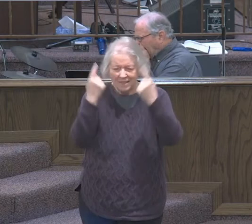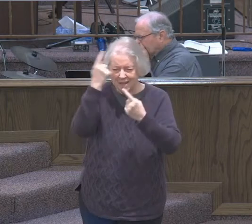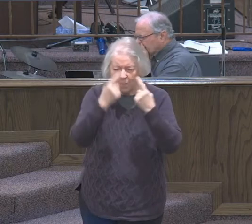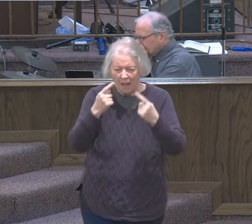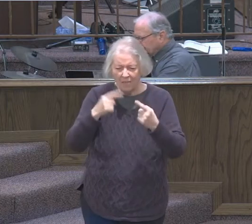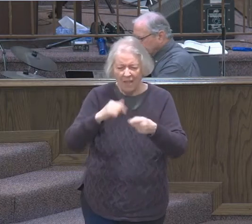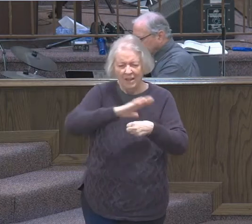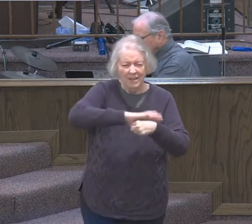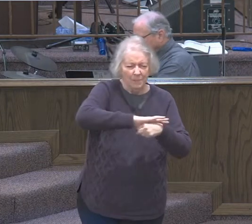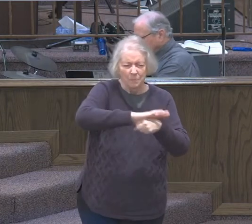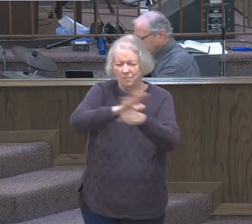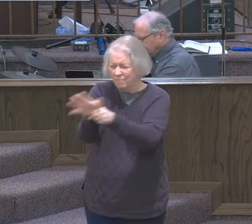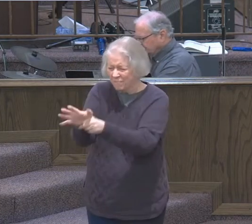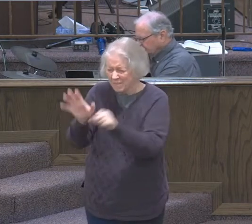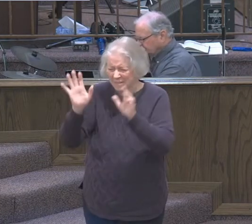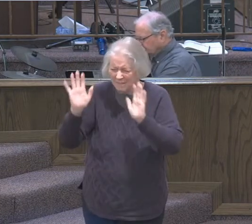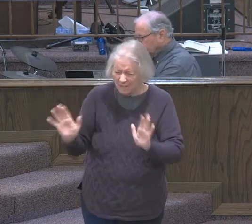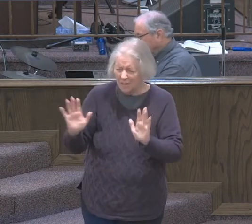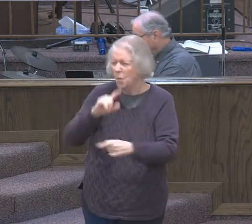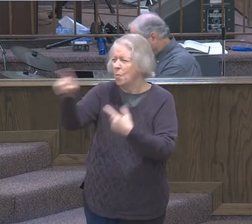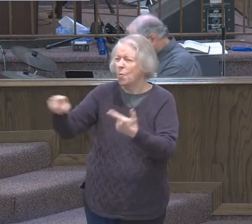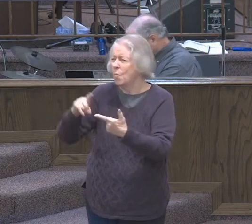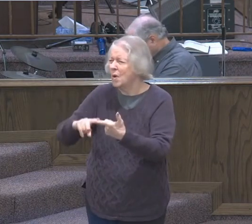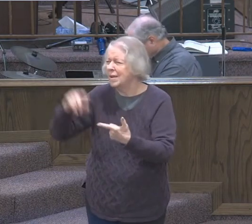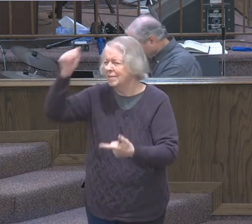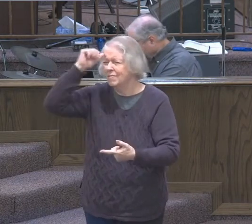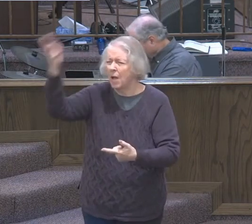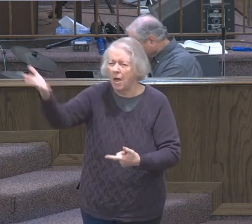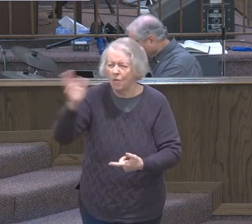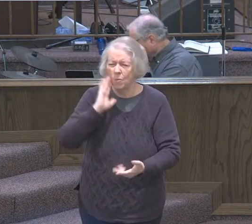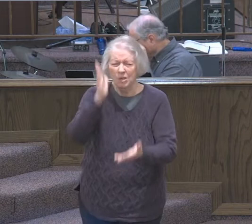you going to heal this? When are you going to stop?